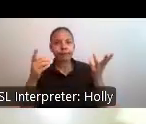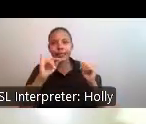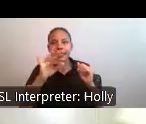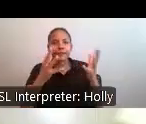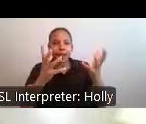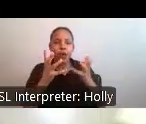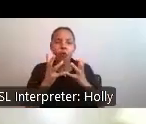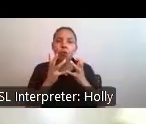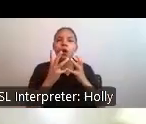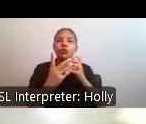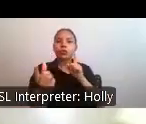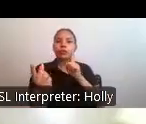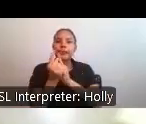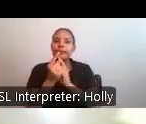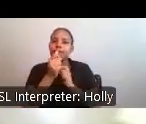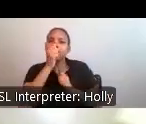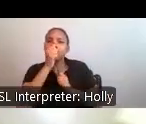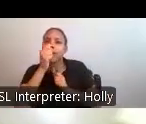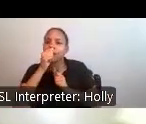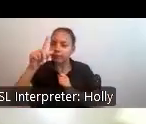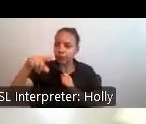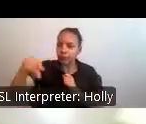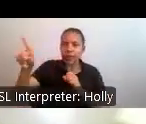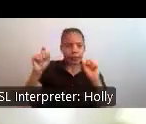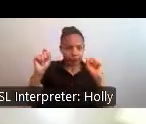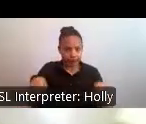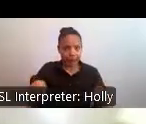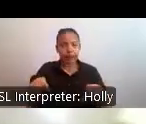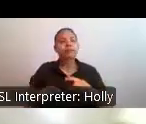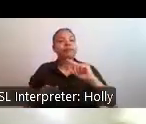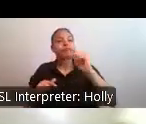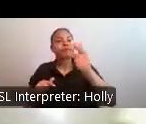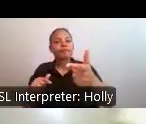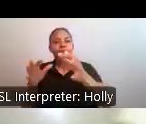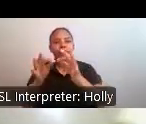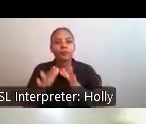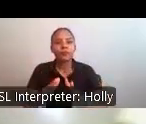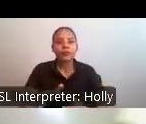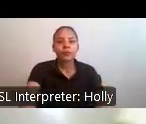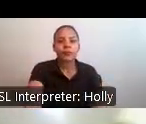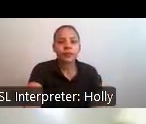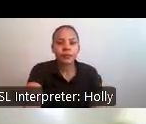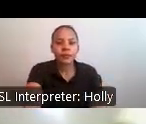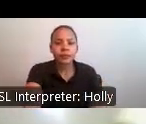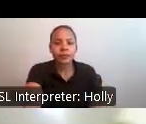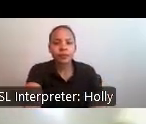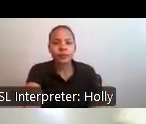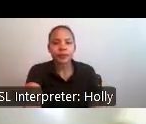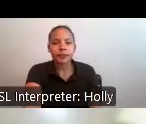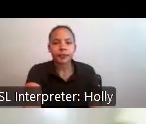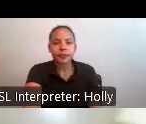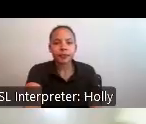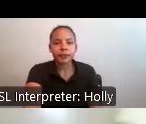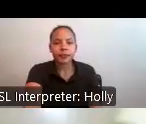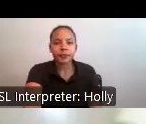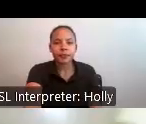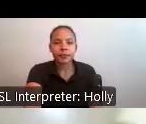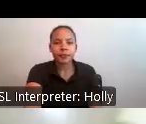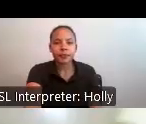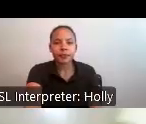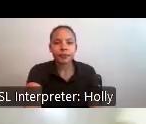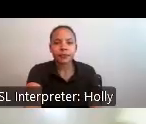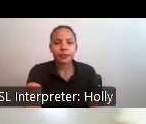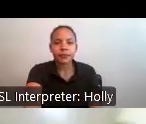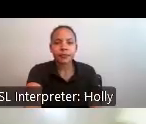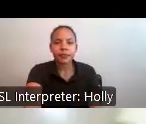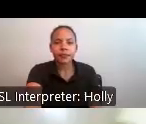private space. So if somebody might get easily overwhelmed by a busy cubicle environment, which is where appointments traditionally occur, or maybe they just